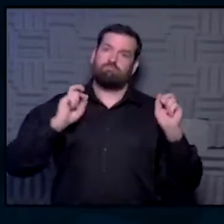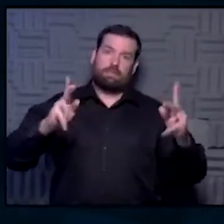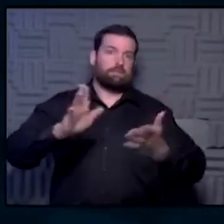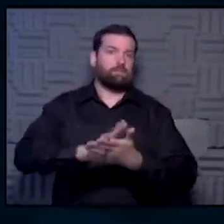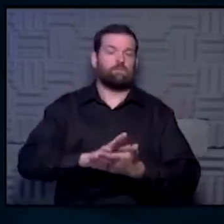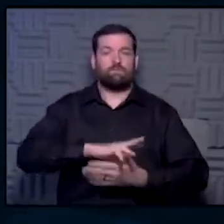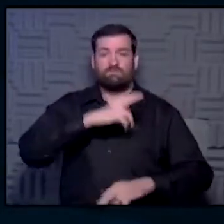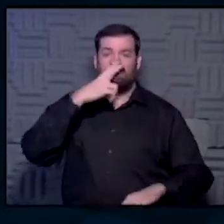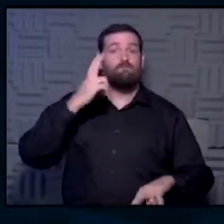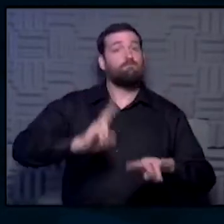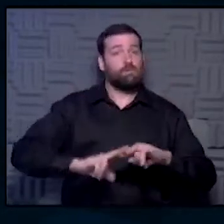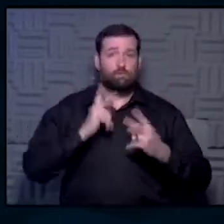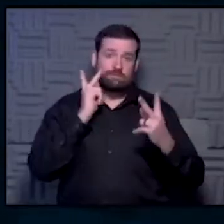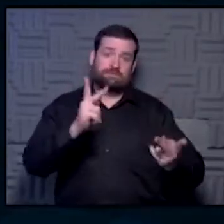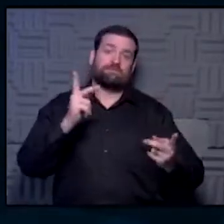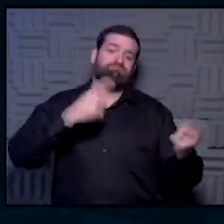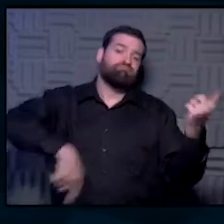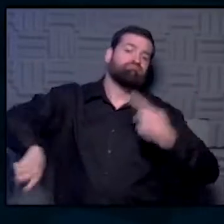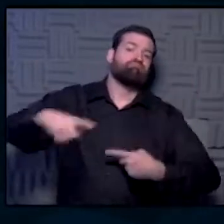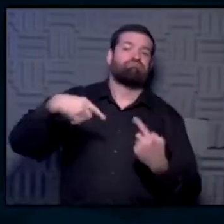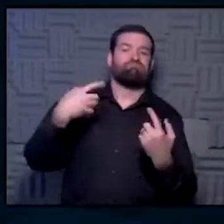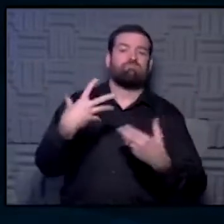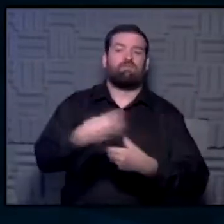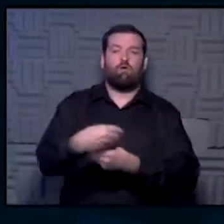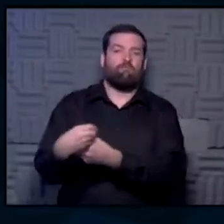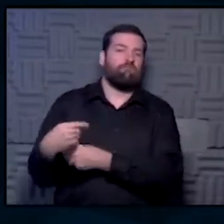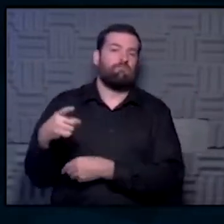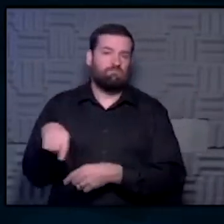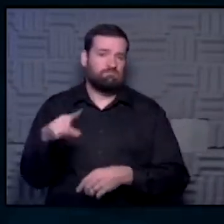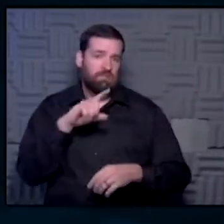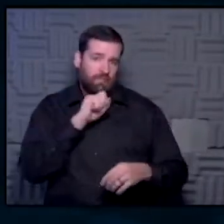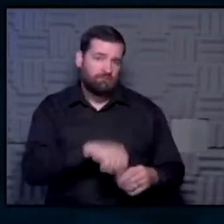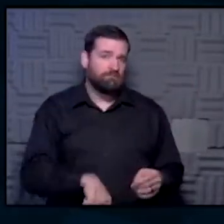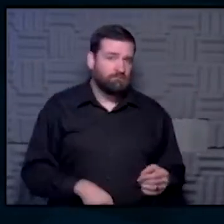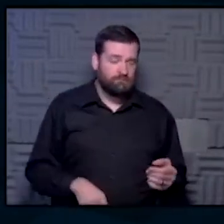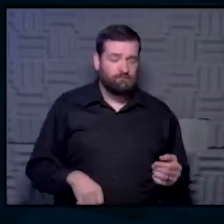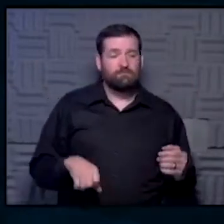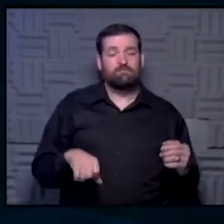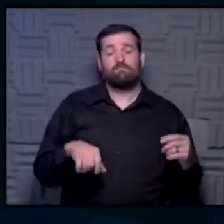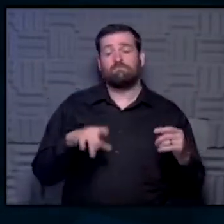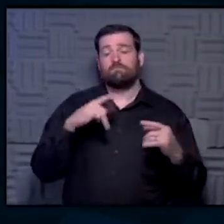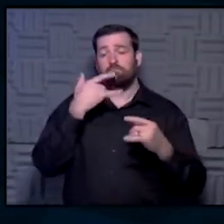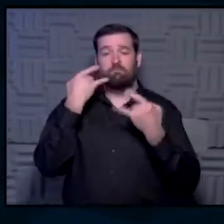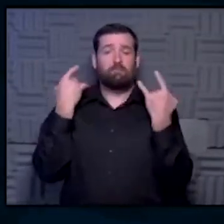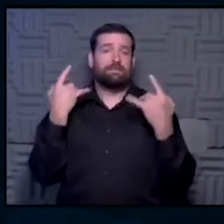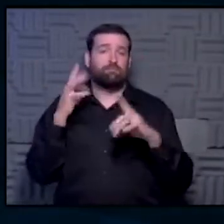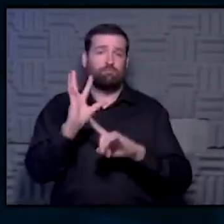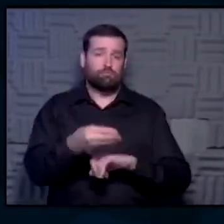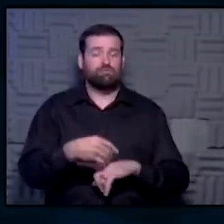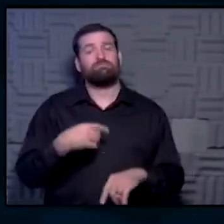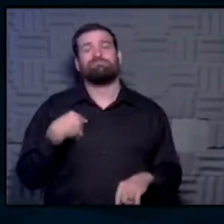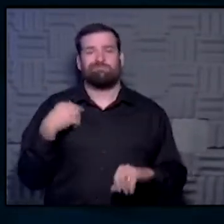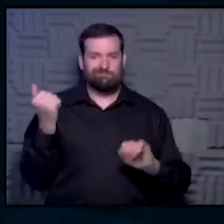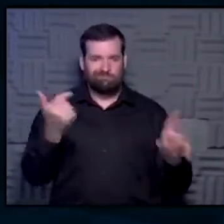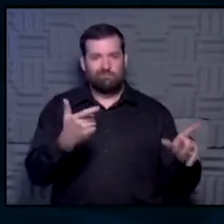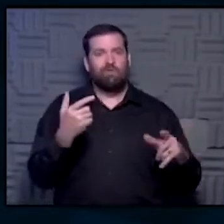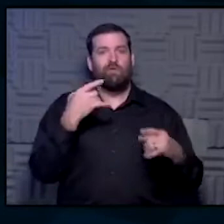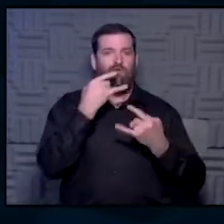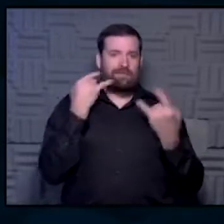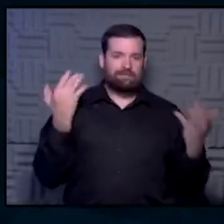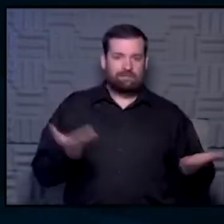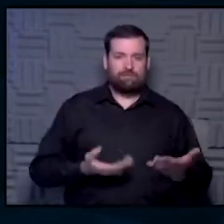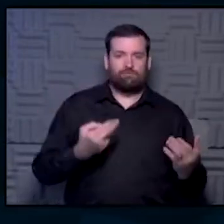fun to see them all get to participate in what they love. And then the mask culture, yeah, we're all masking here in Hayes throughout